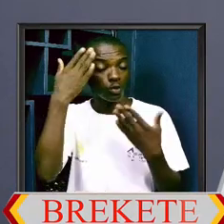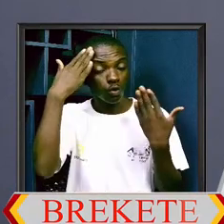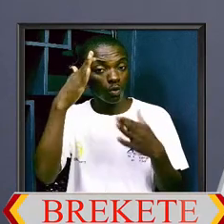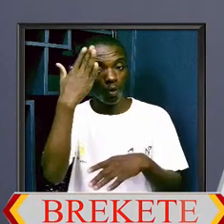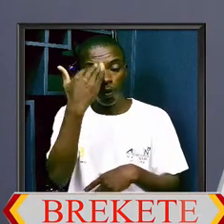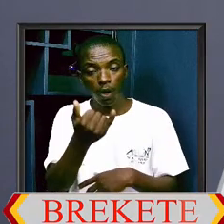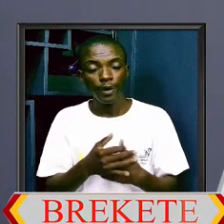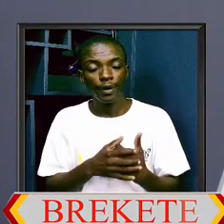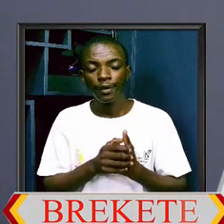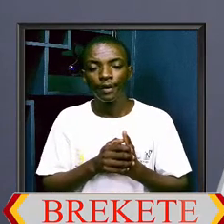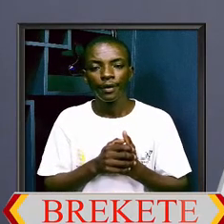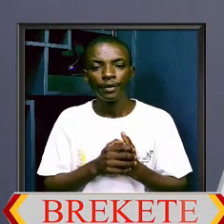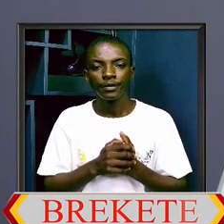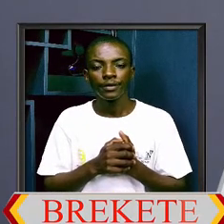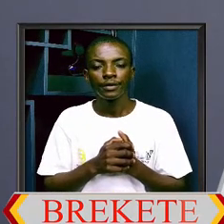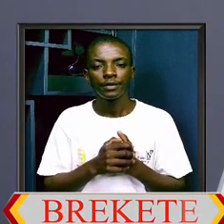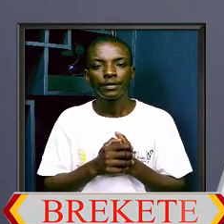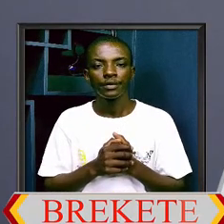know